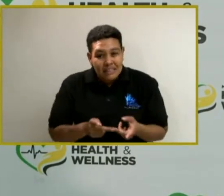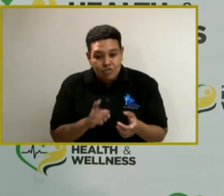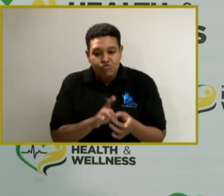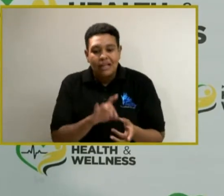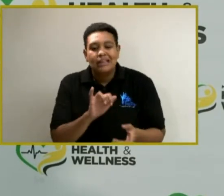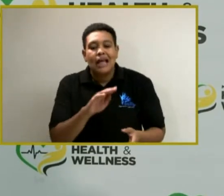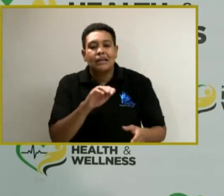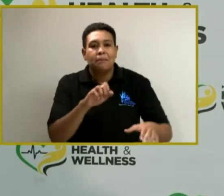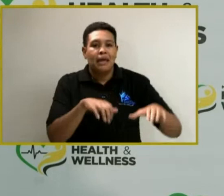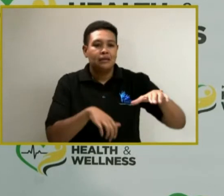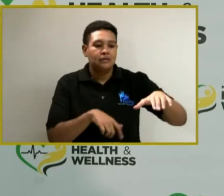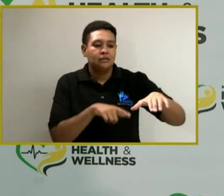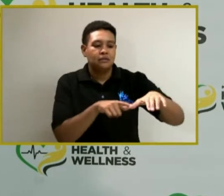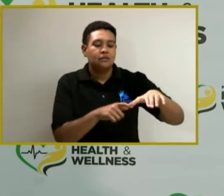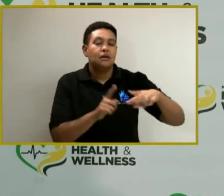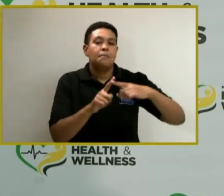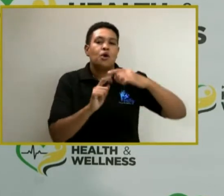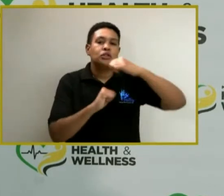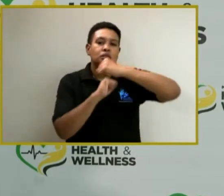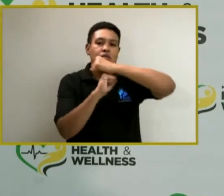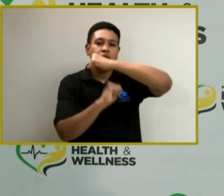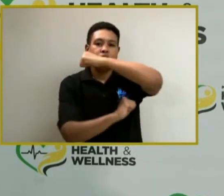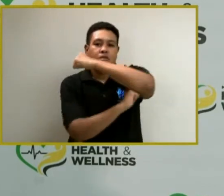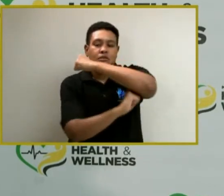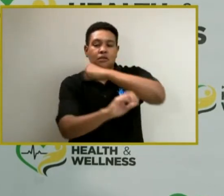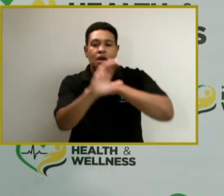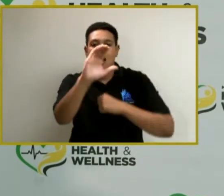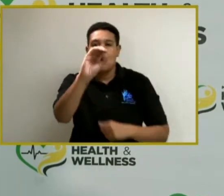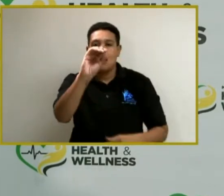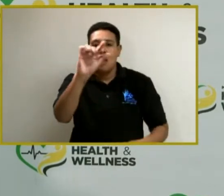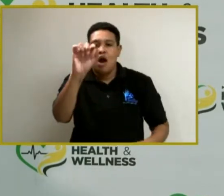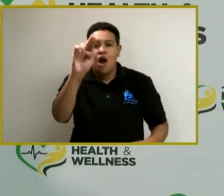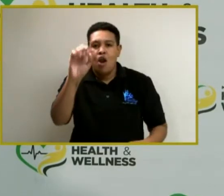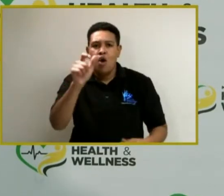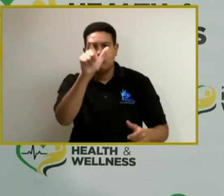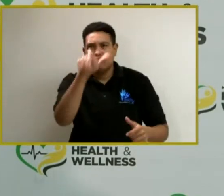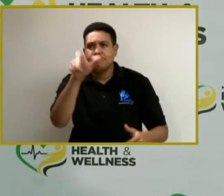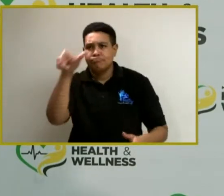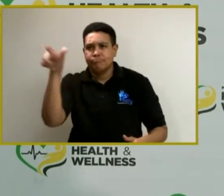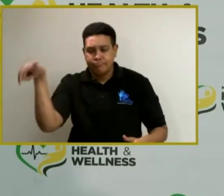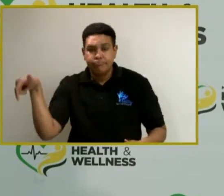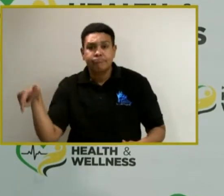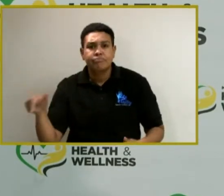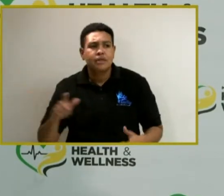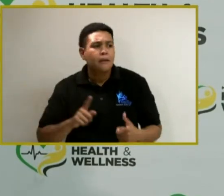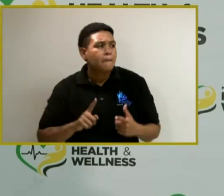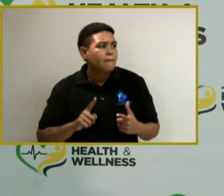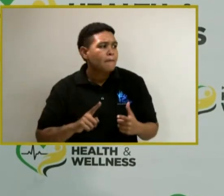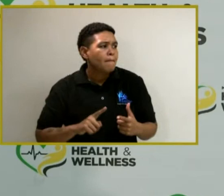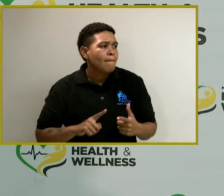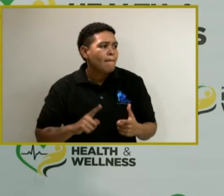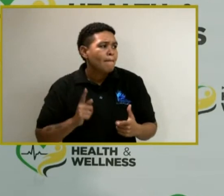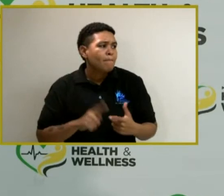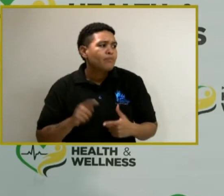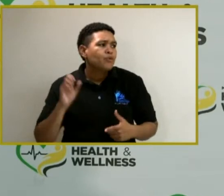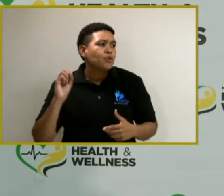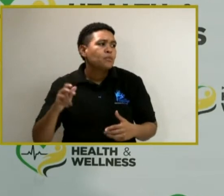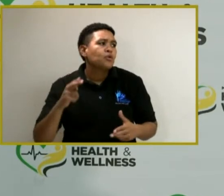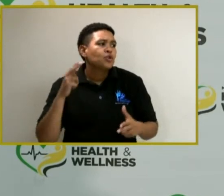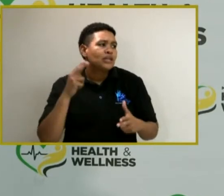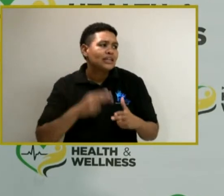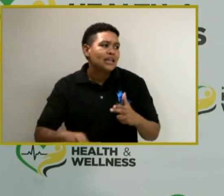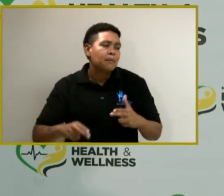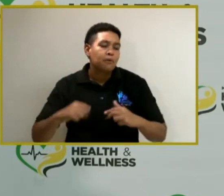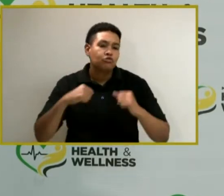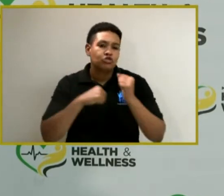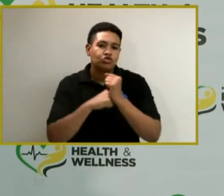base, and columns along the base, and then place the temporary structure, the tent, if you